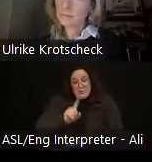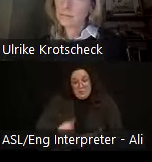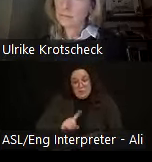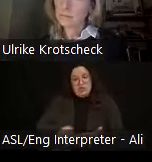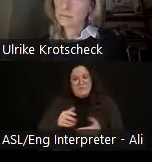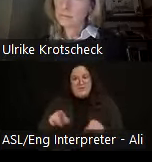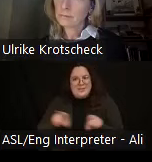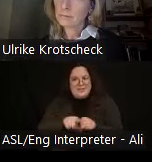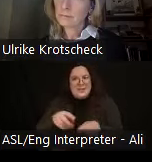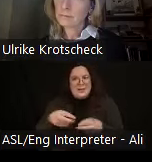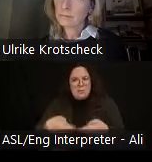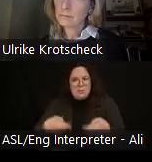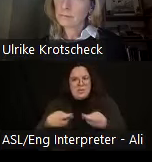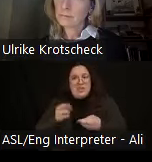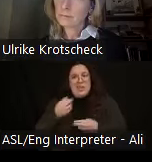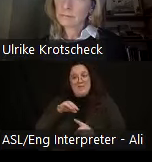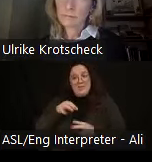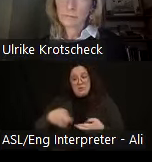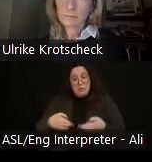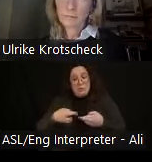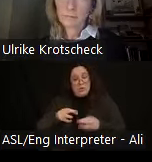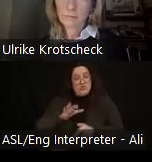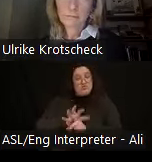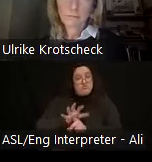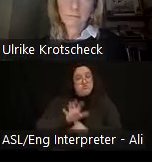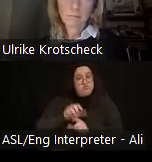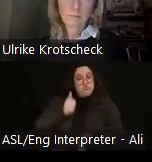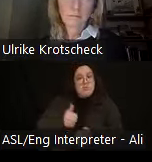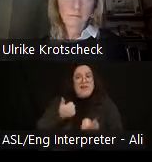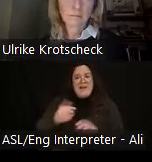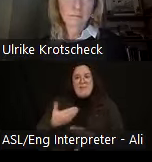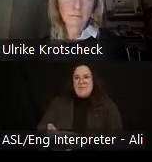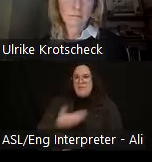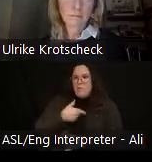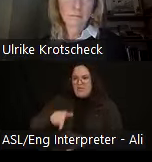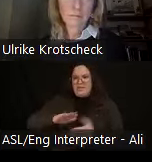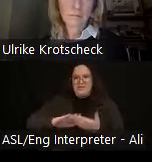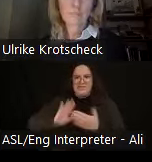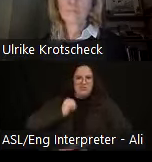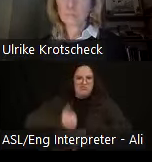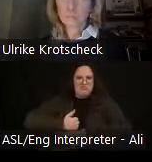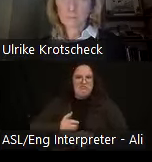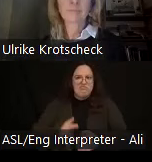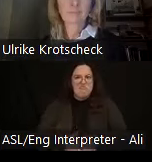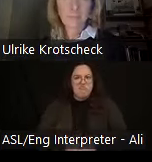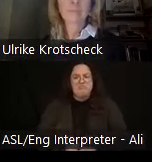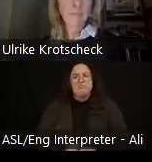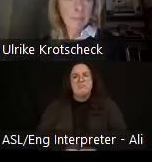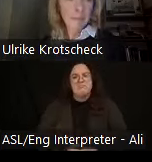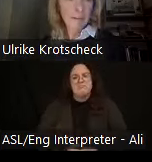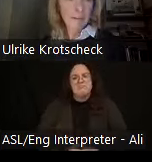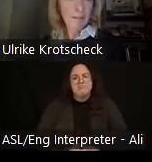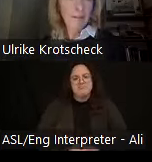possible that if it is a regional phenomenon, it's something that's been around well before this village was established.